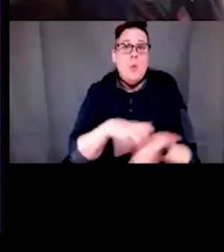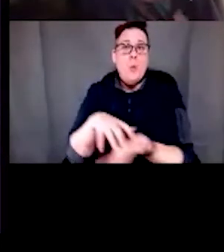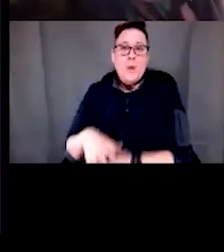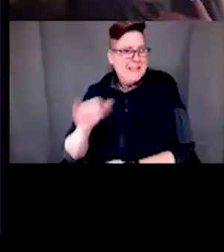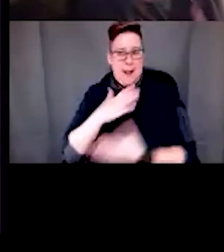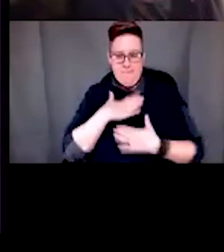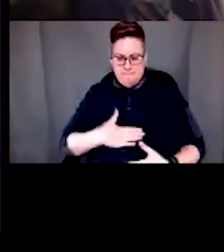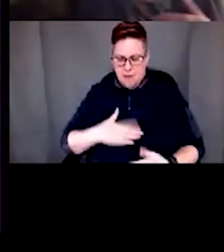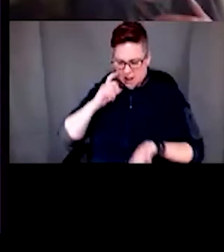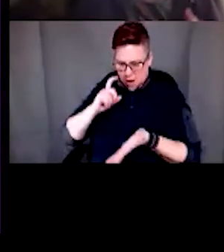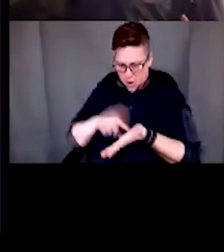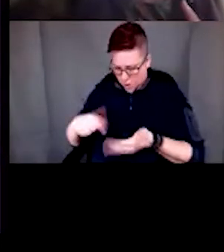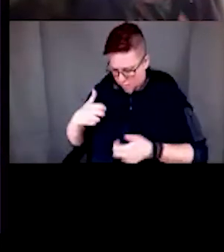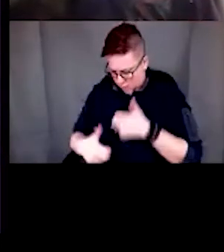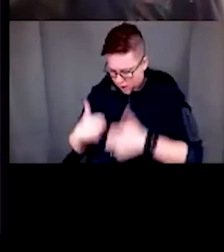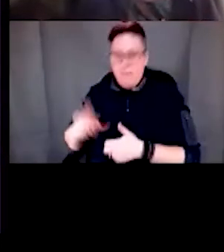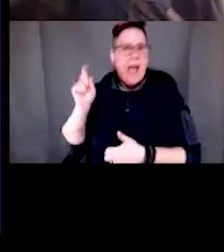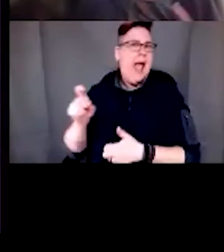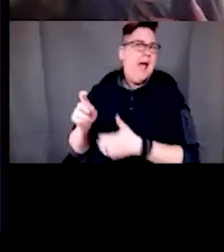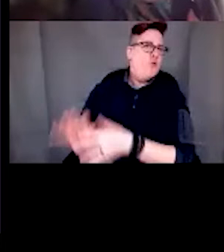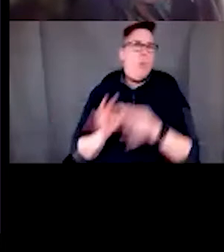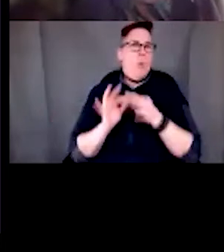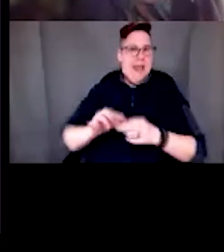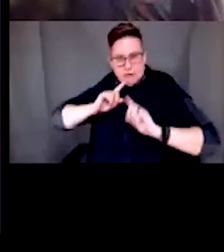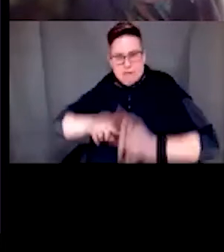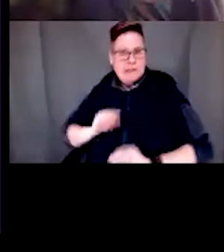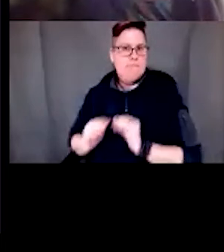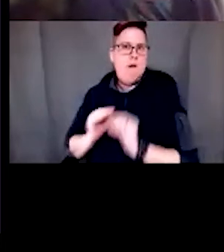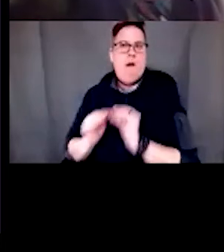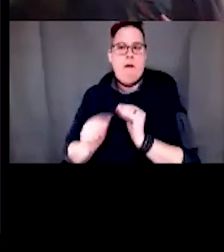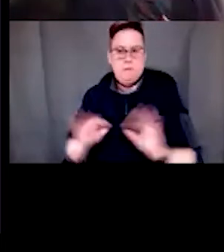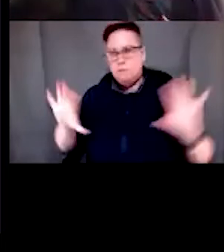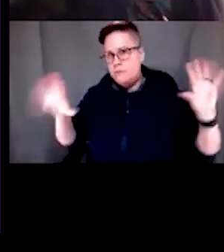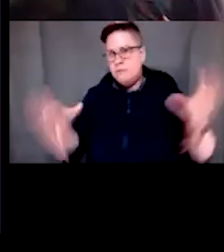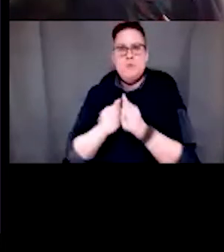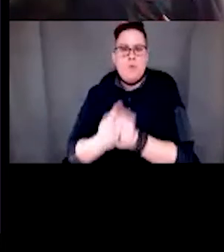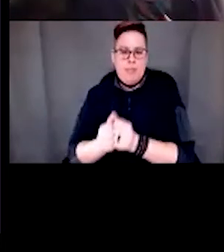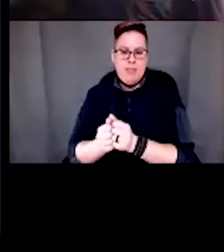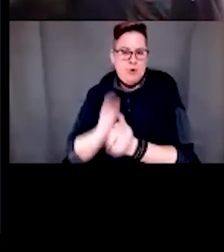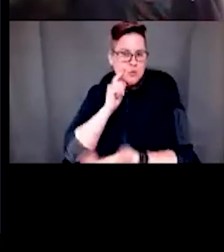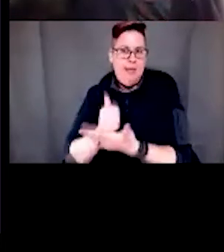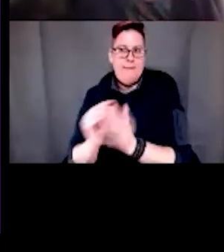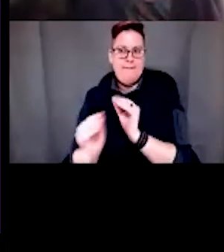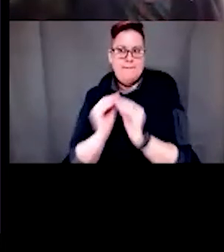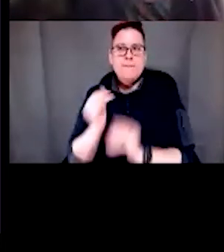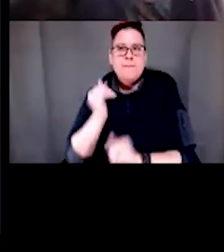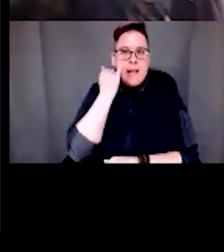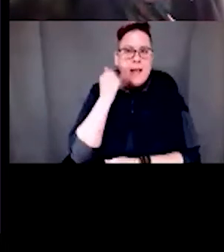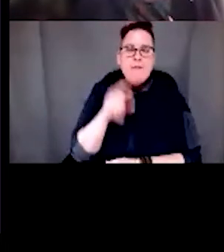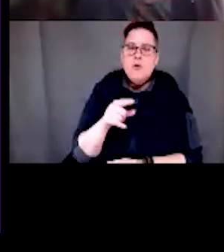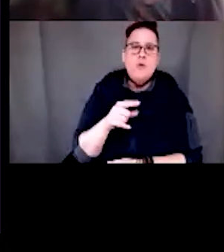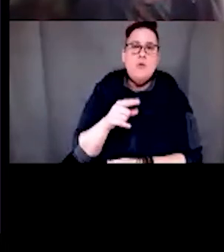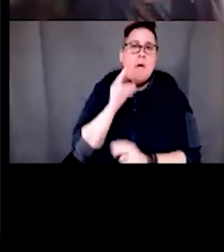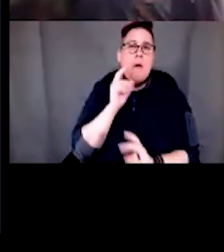to provoke an immediate coordinated response by the entire group. When you are in danger of being infected,